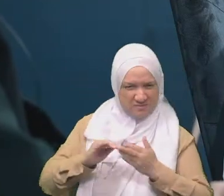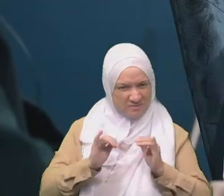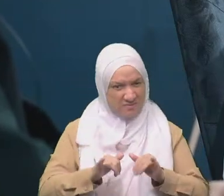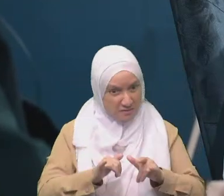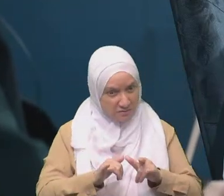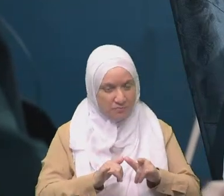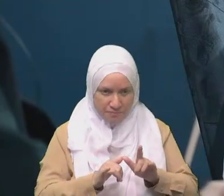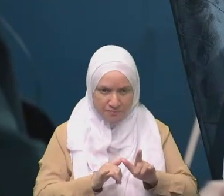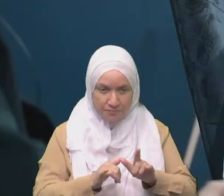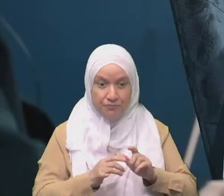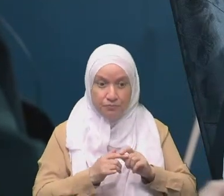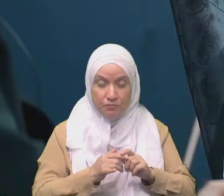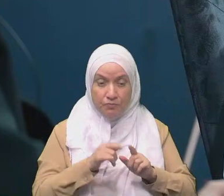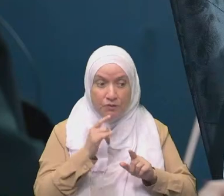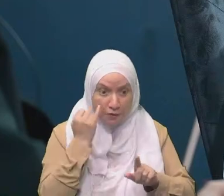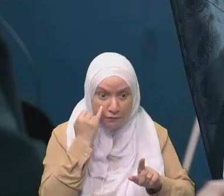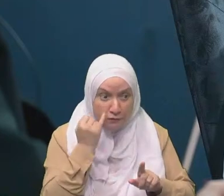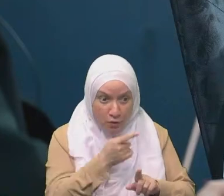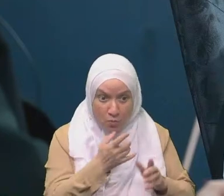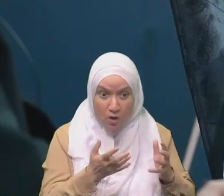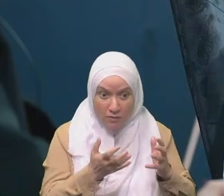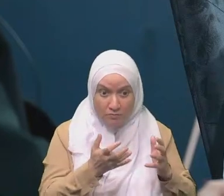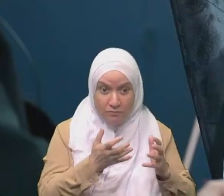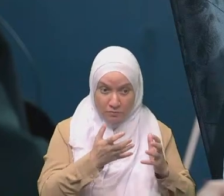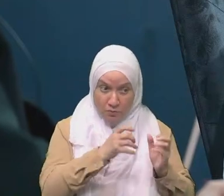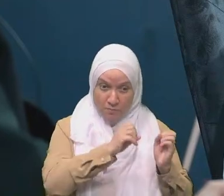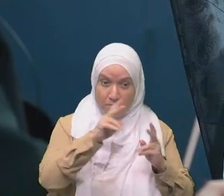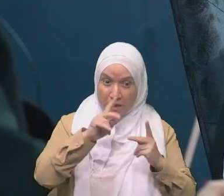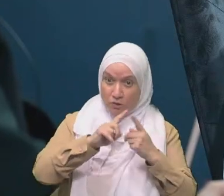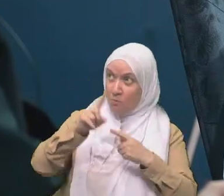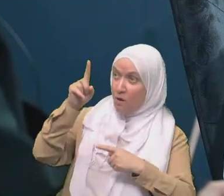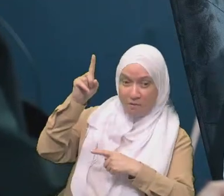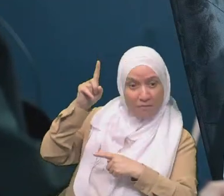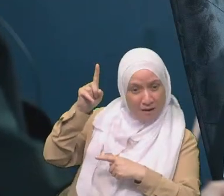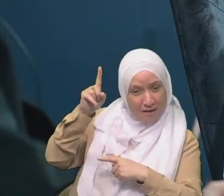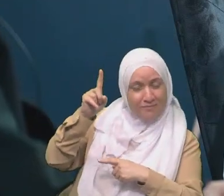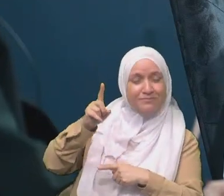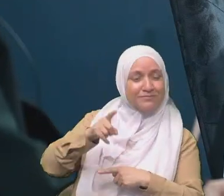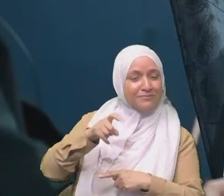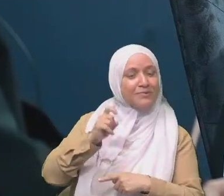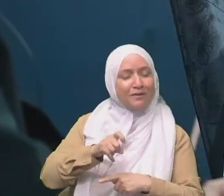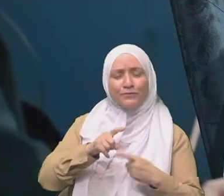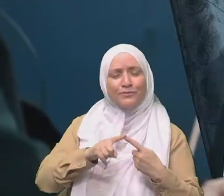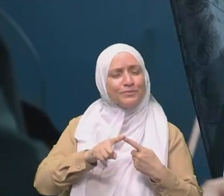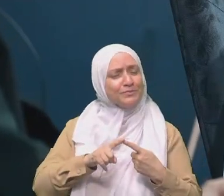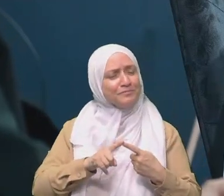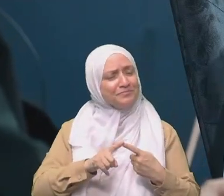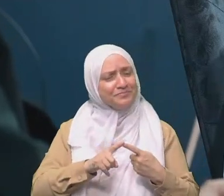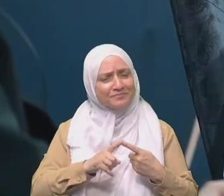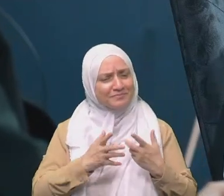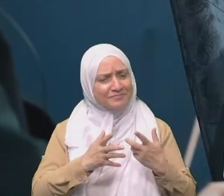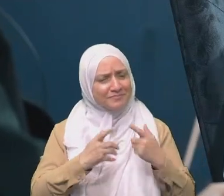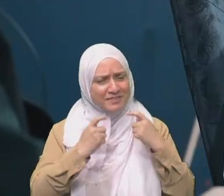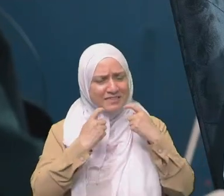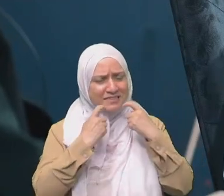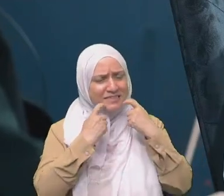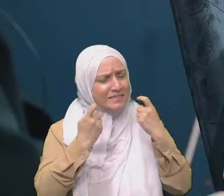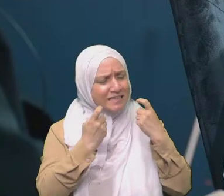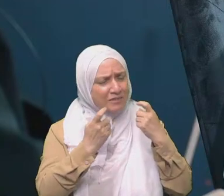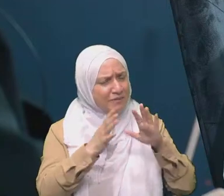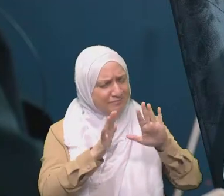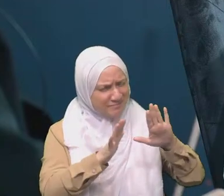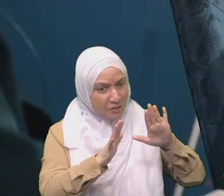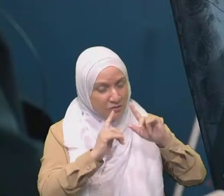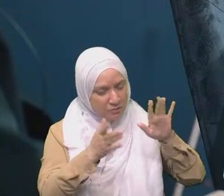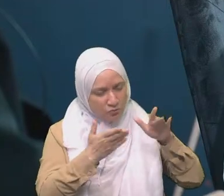Allah subhanahu wa ta'ala, you're going to have to clear the path. The path is that has a lot of clutter there. And you're going to need to remove